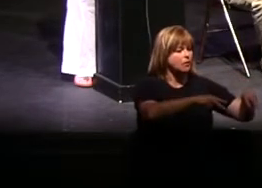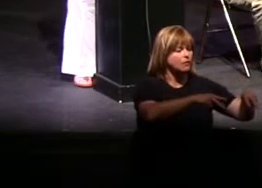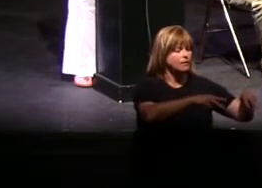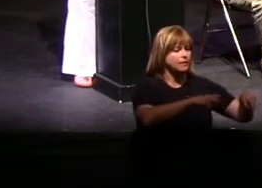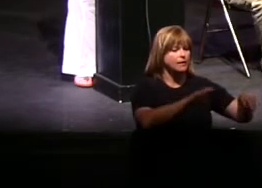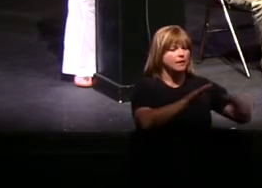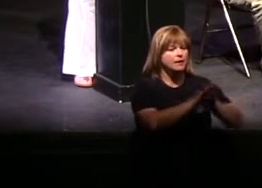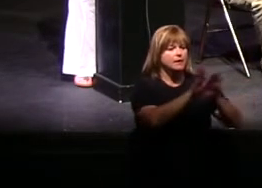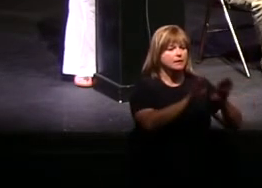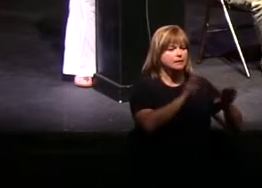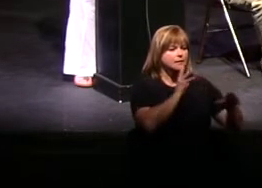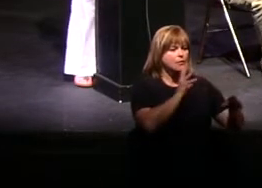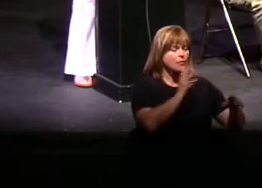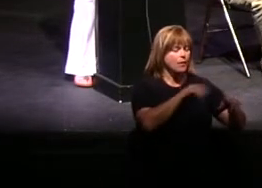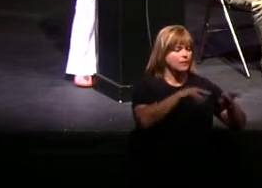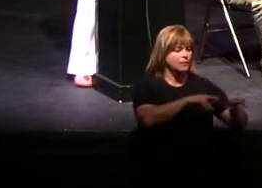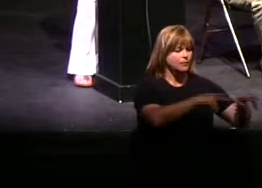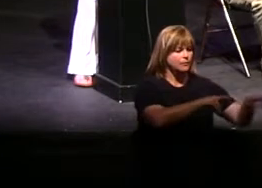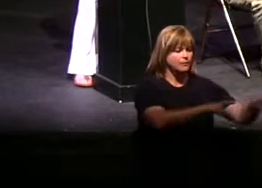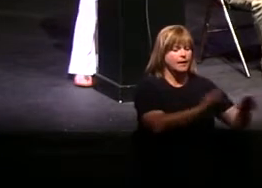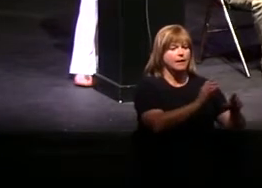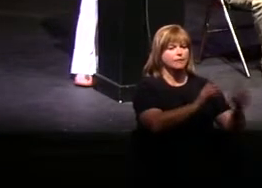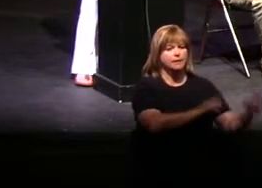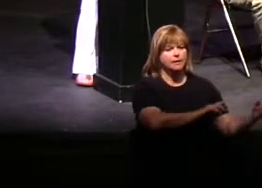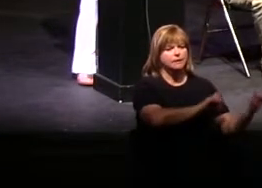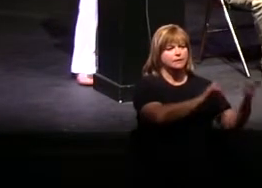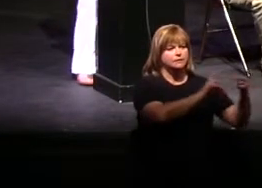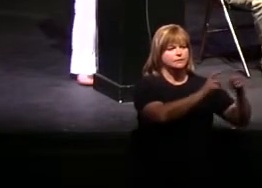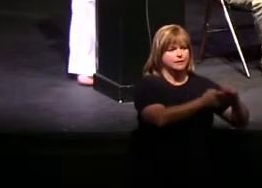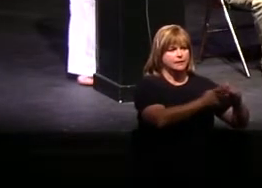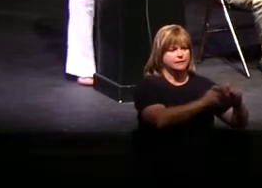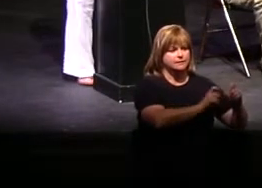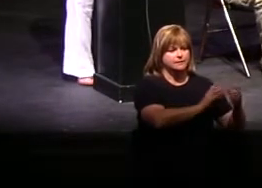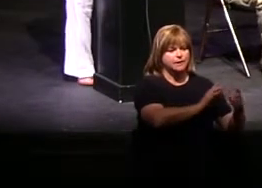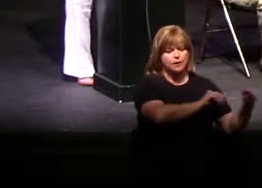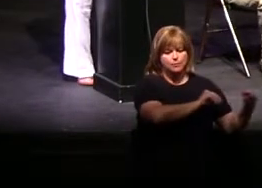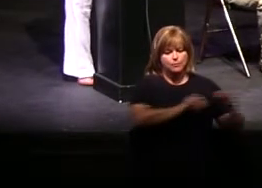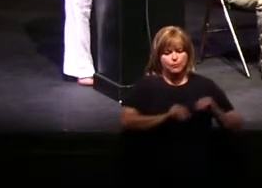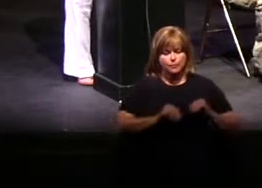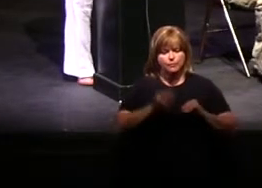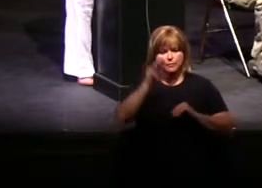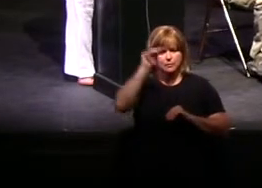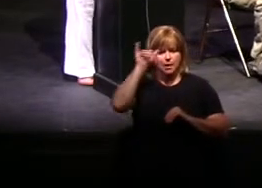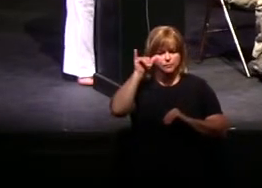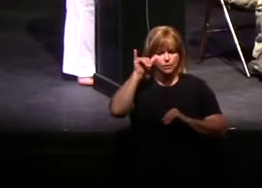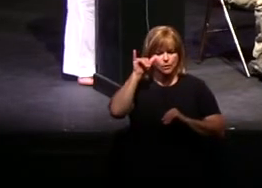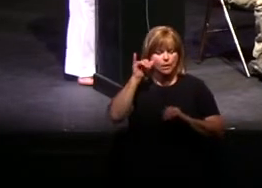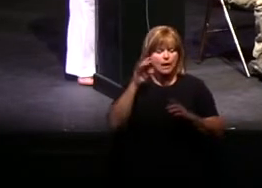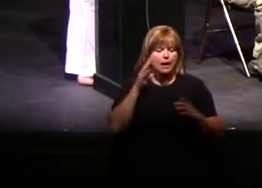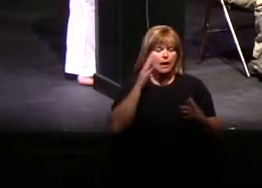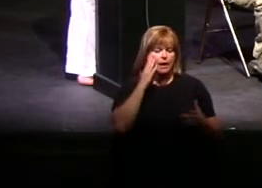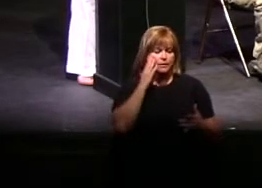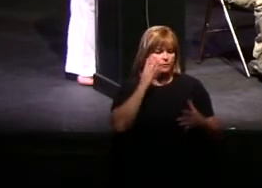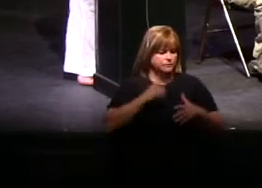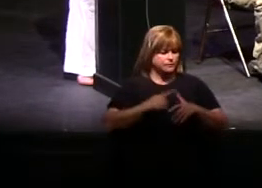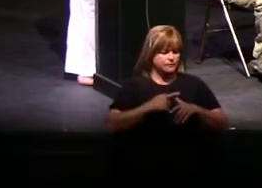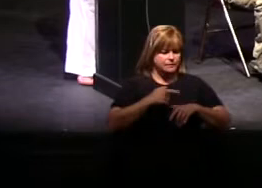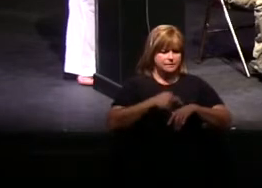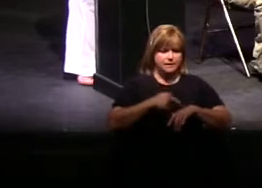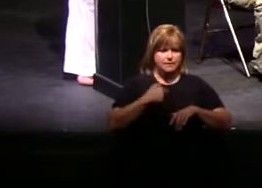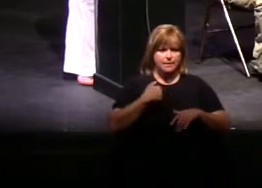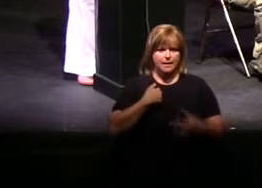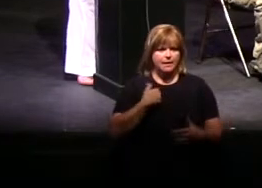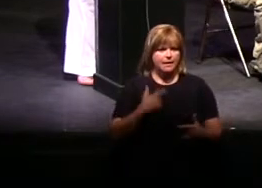made the move to Moscow. And I realized at some point that it was the first time I had